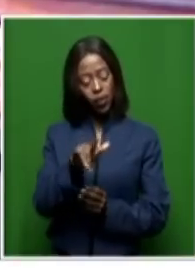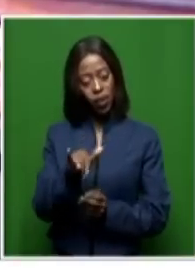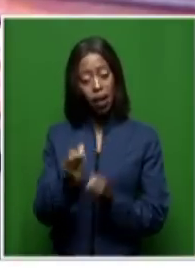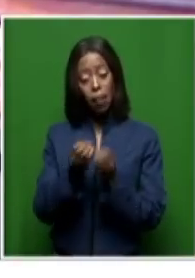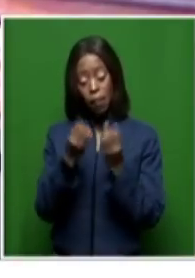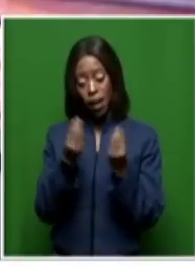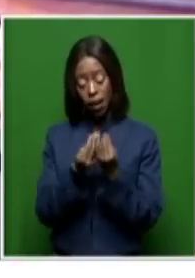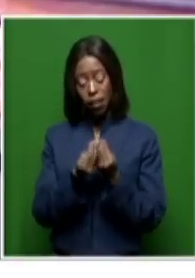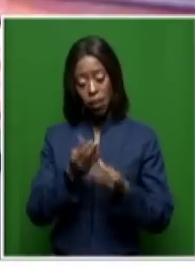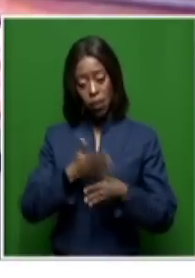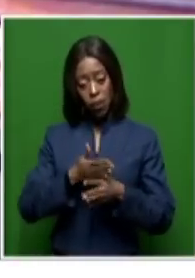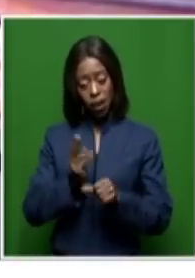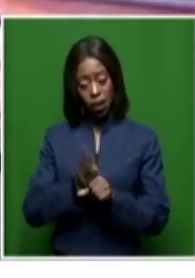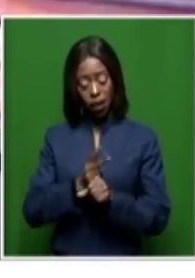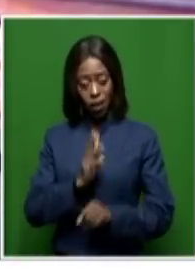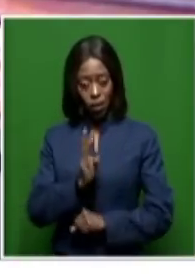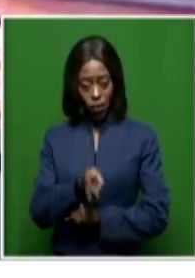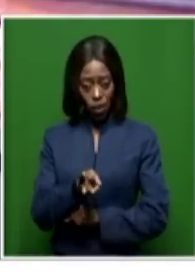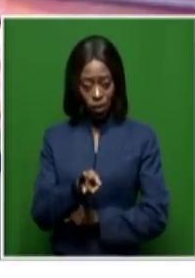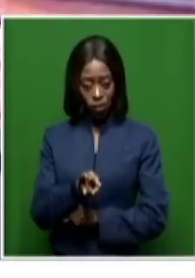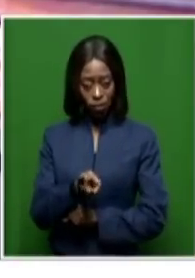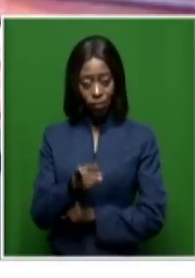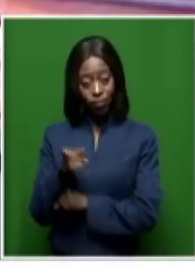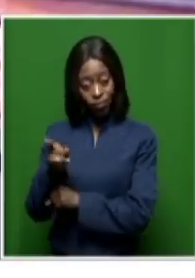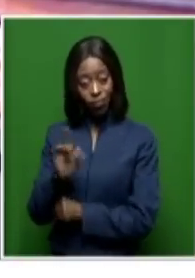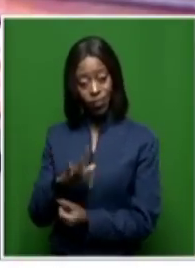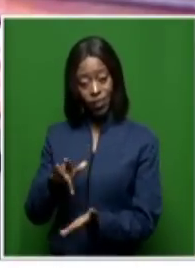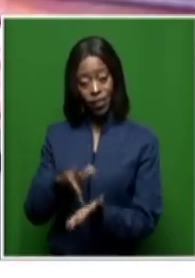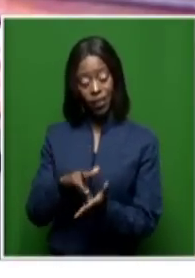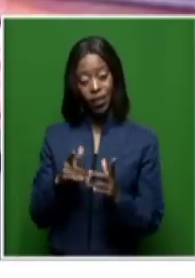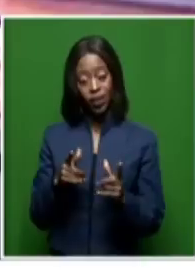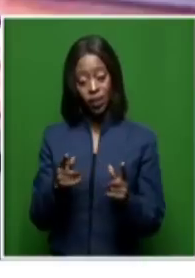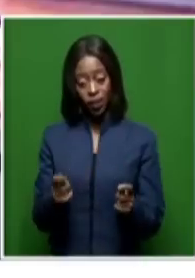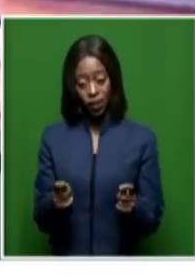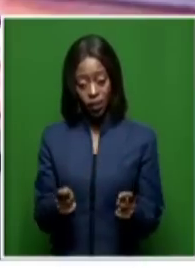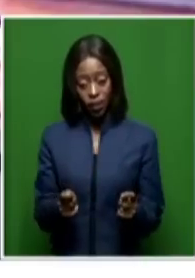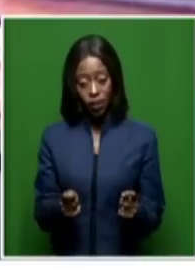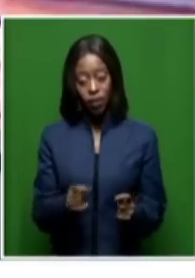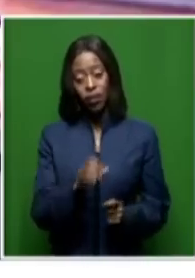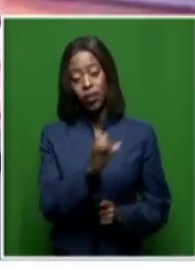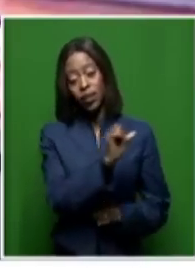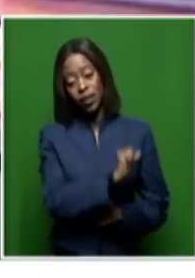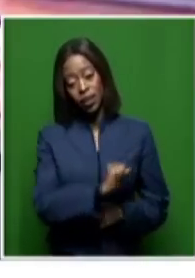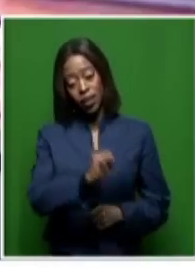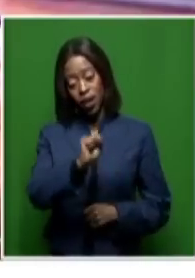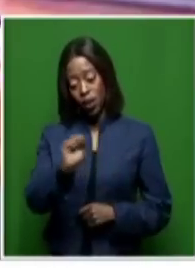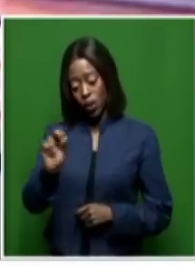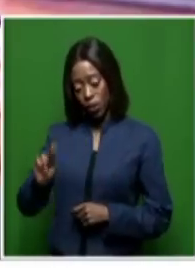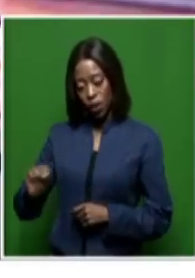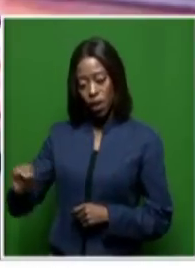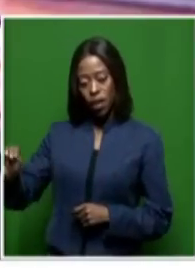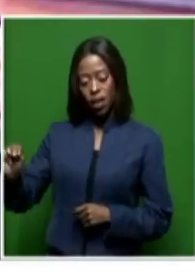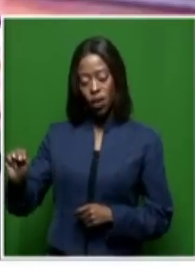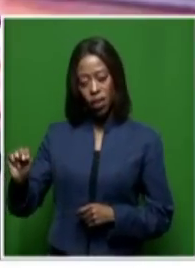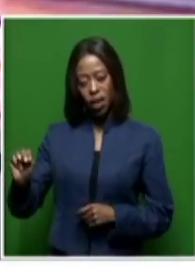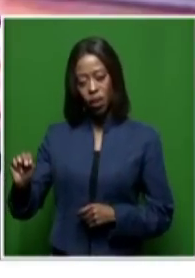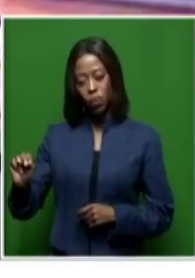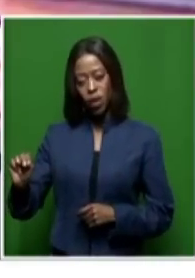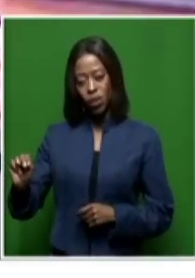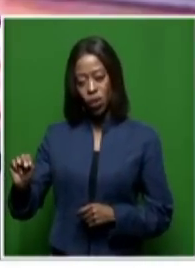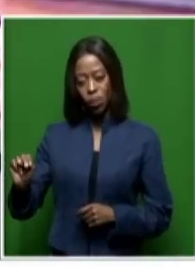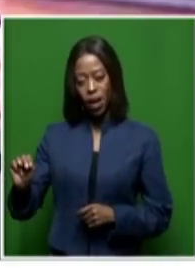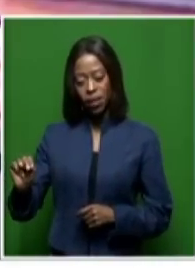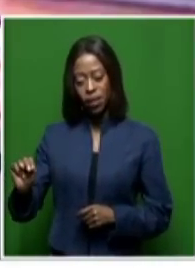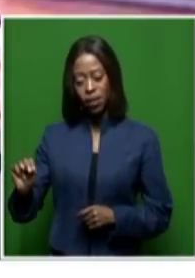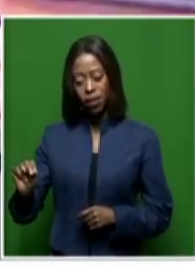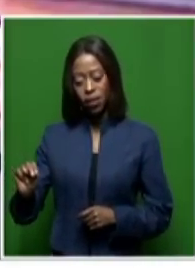track in the central line, which is the center of Cape Town. You've got south and north back on track in